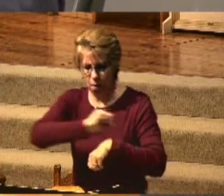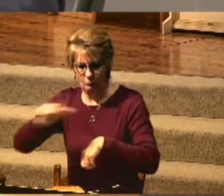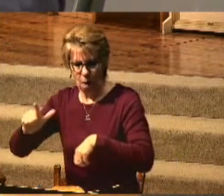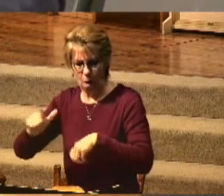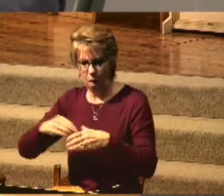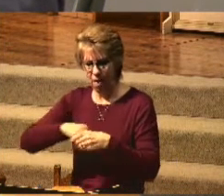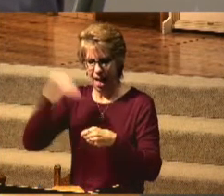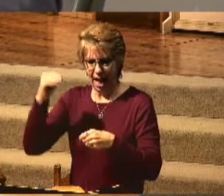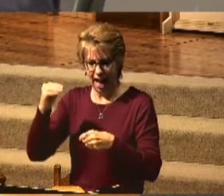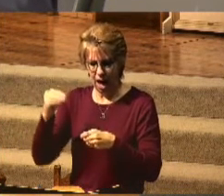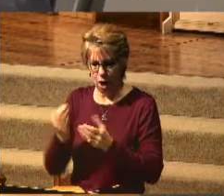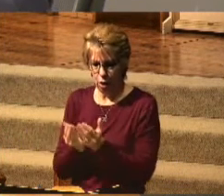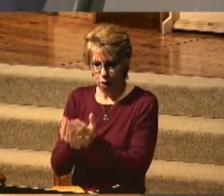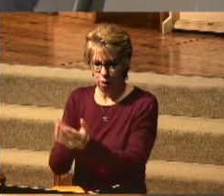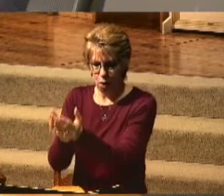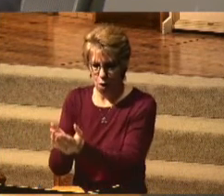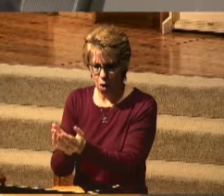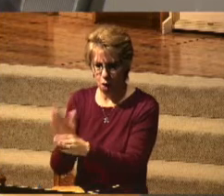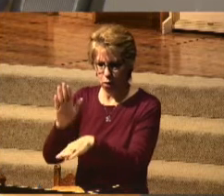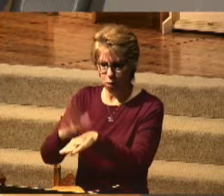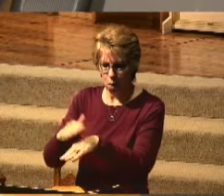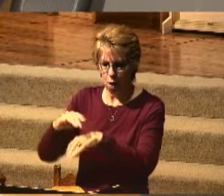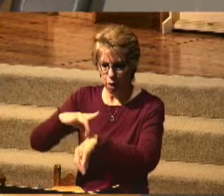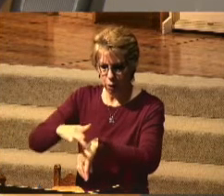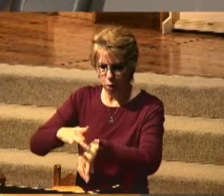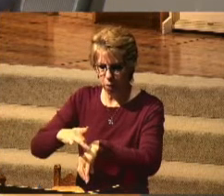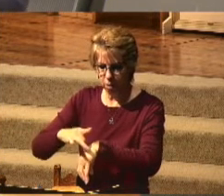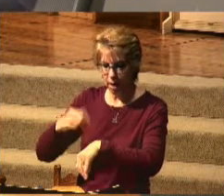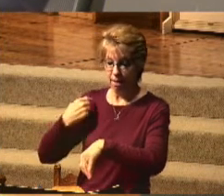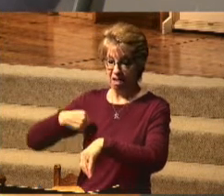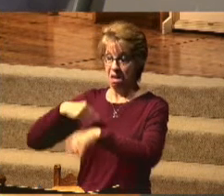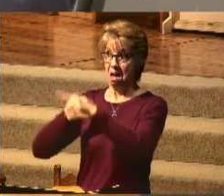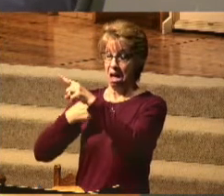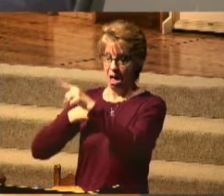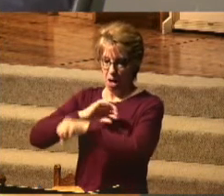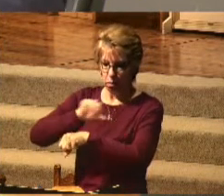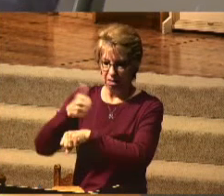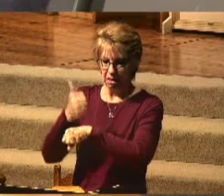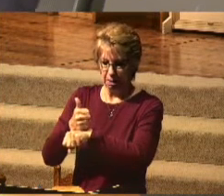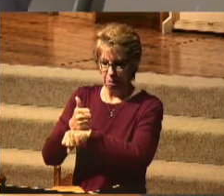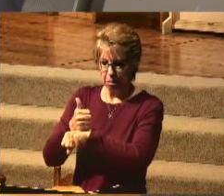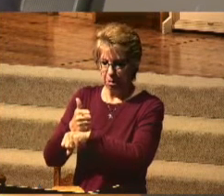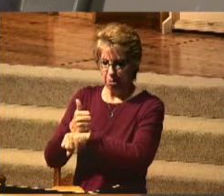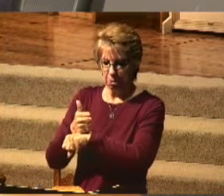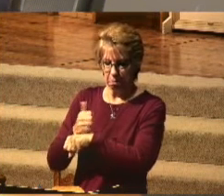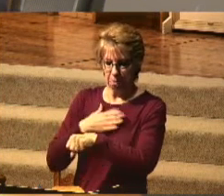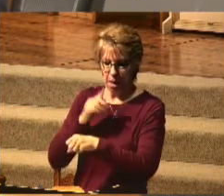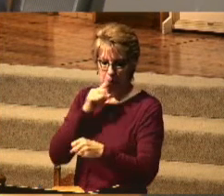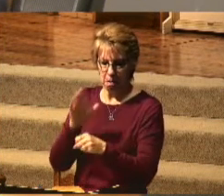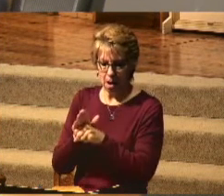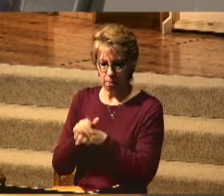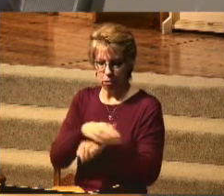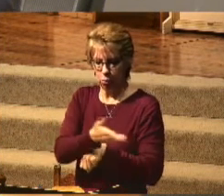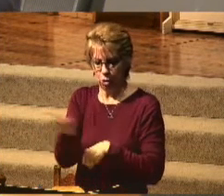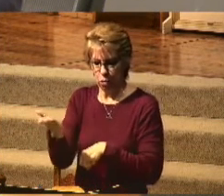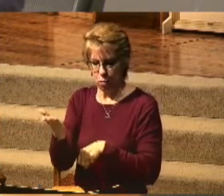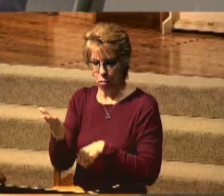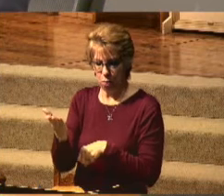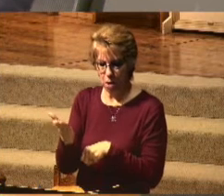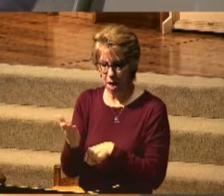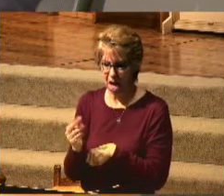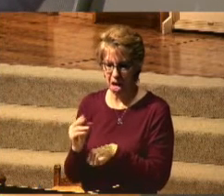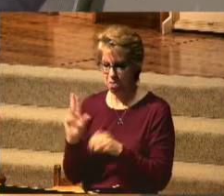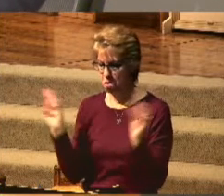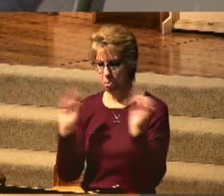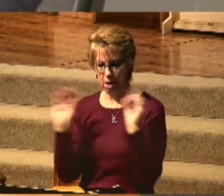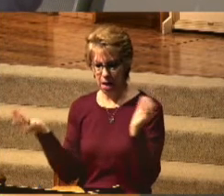beast of the earth. And I will establish my covenant with you, neither shall all flesh be cut off any more